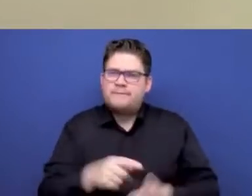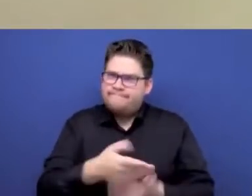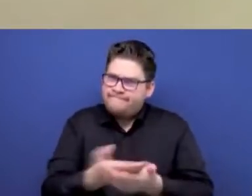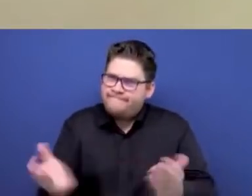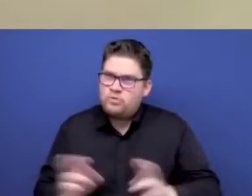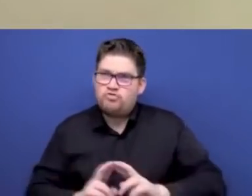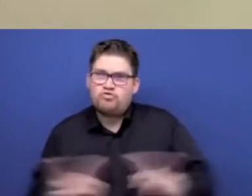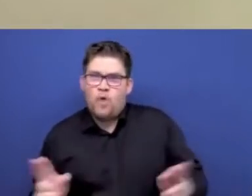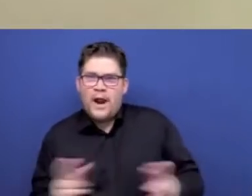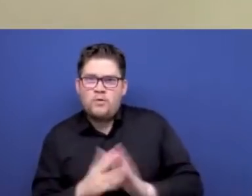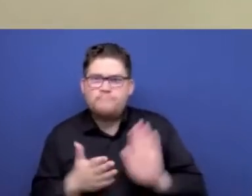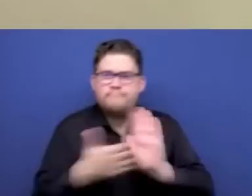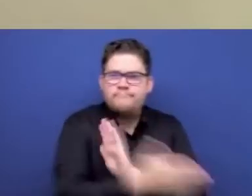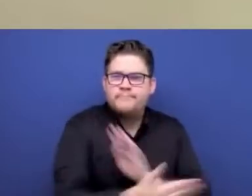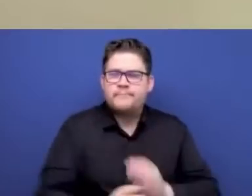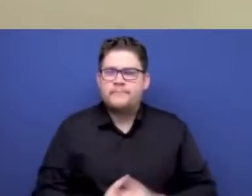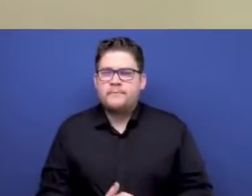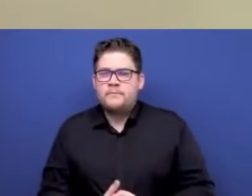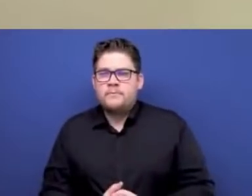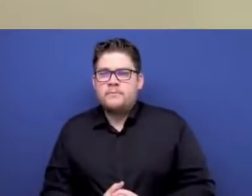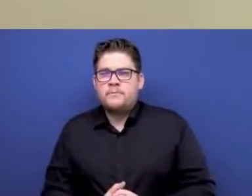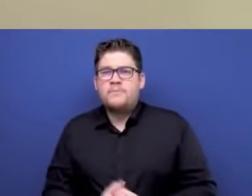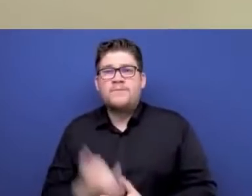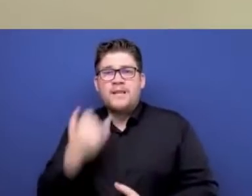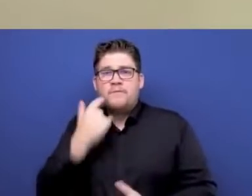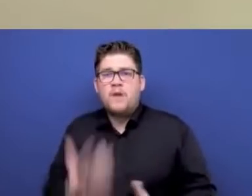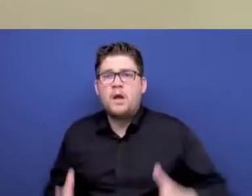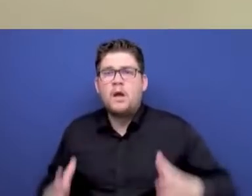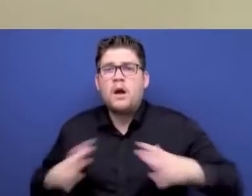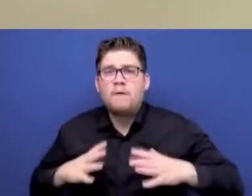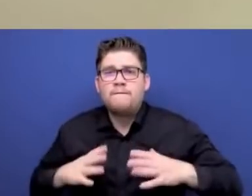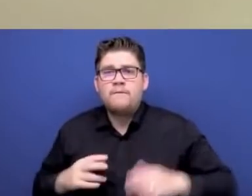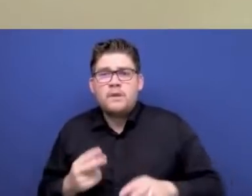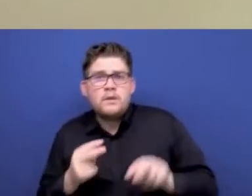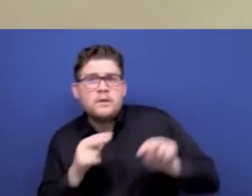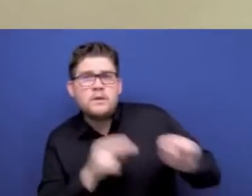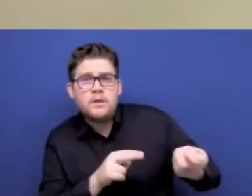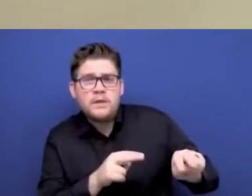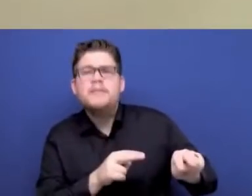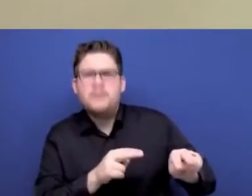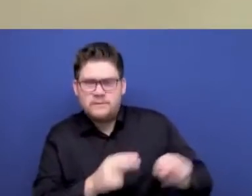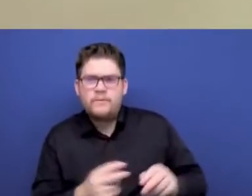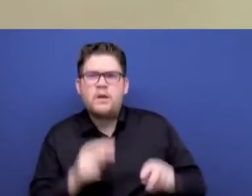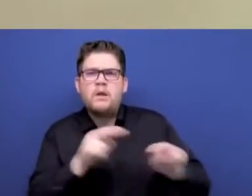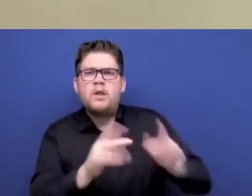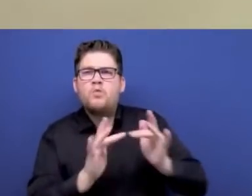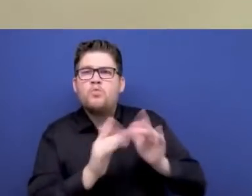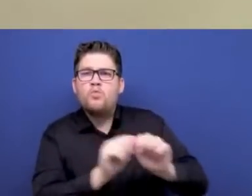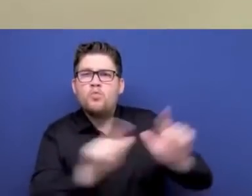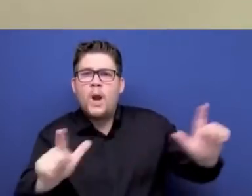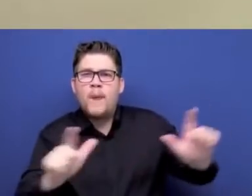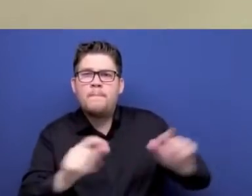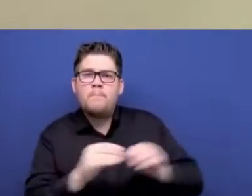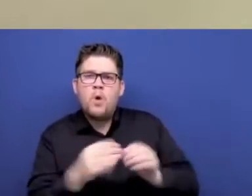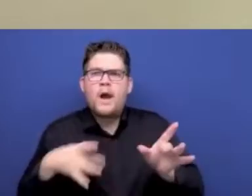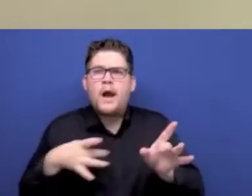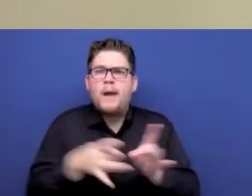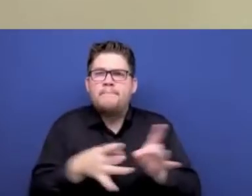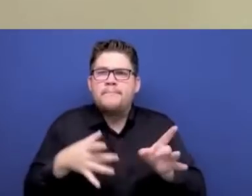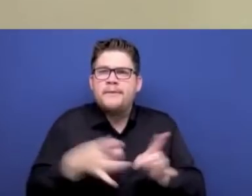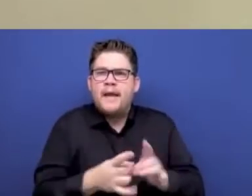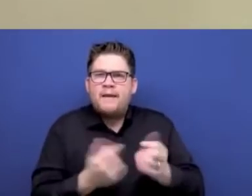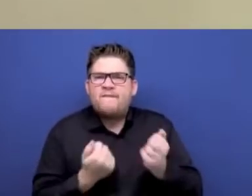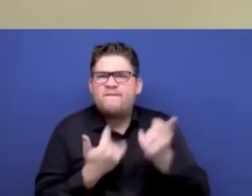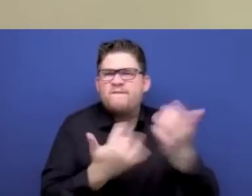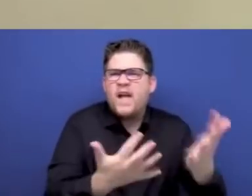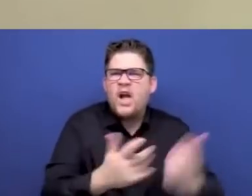updated to provide updates on the wildfire situation and serves as a one-stop shop for visitors looking for key information such as